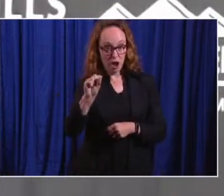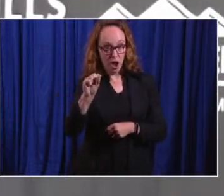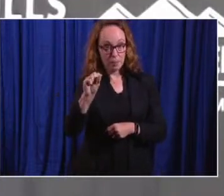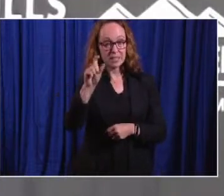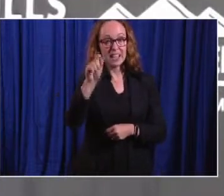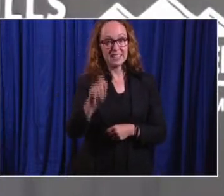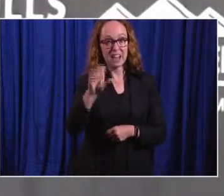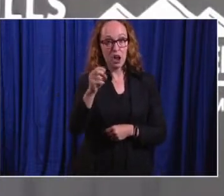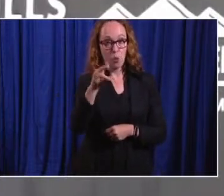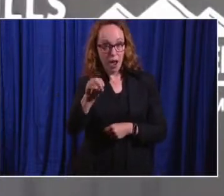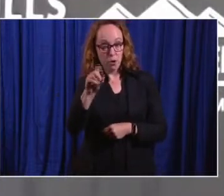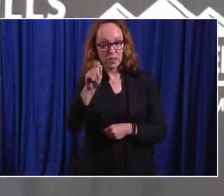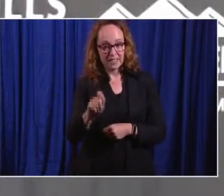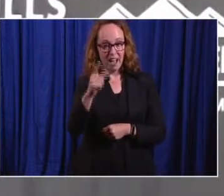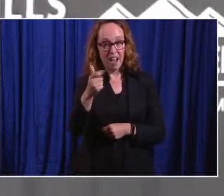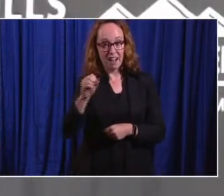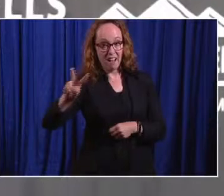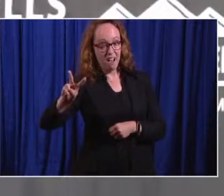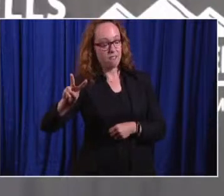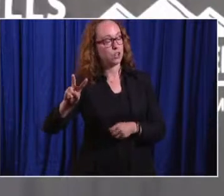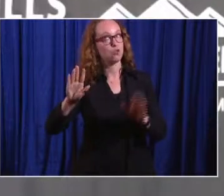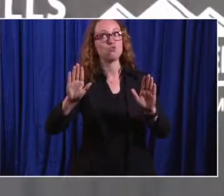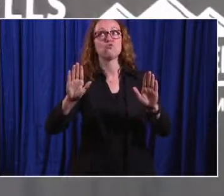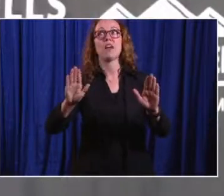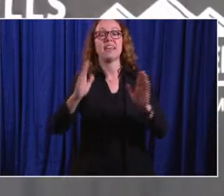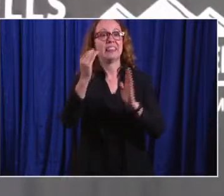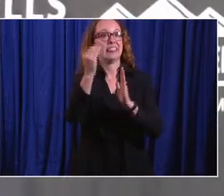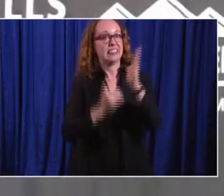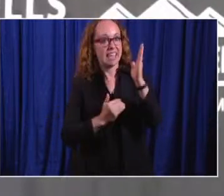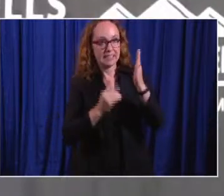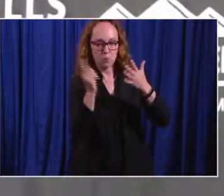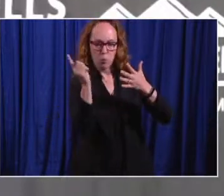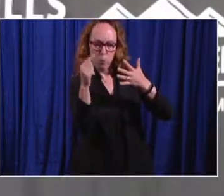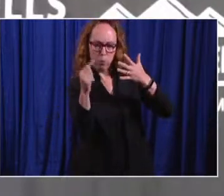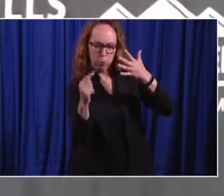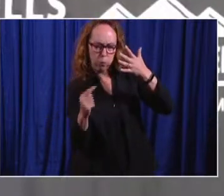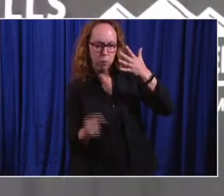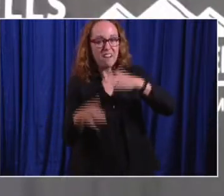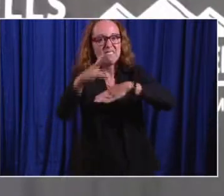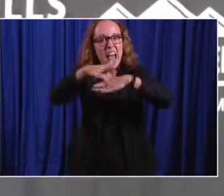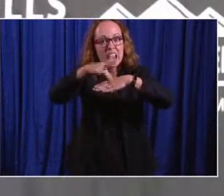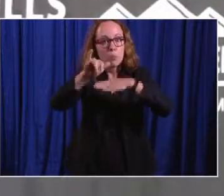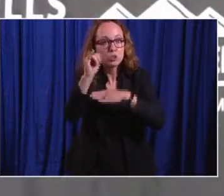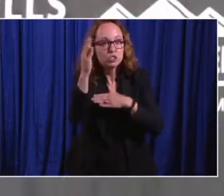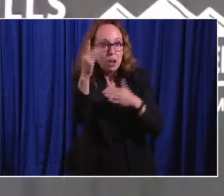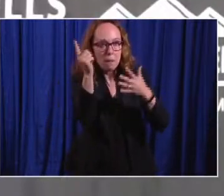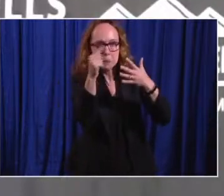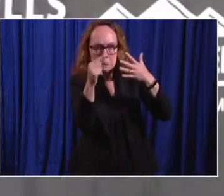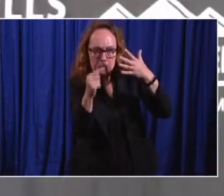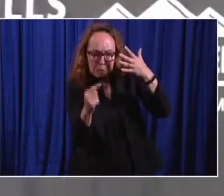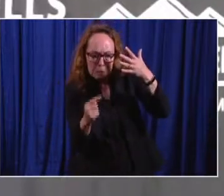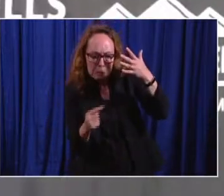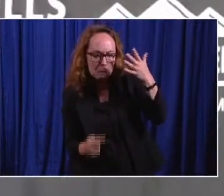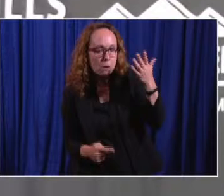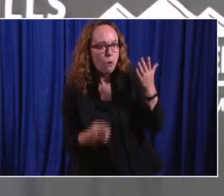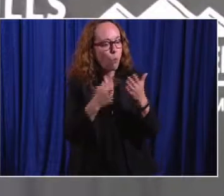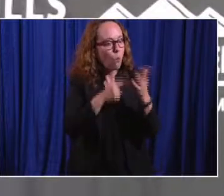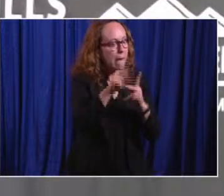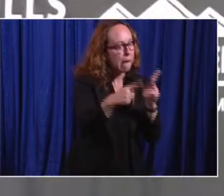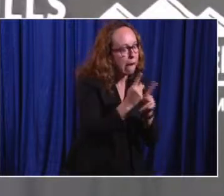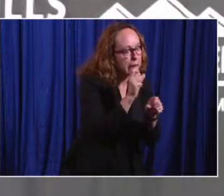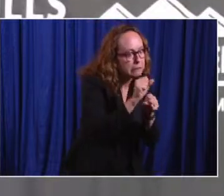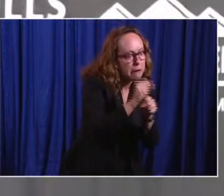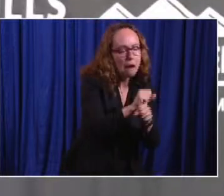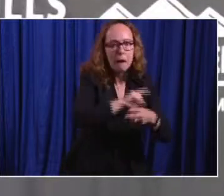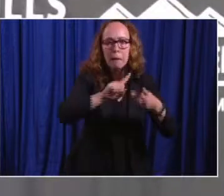topjobs.ohio.gov. Got a great list there of the kinds of jobs that are available, what ones are growing, what they pay, all of those kinds of